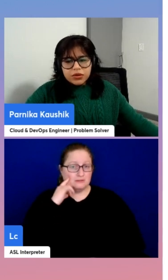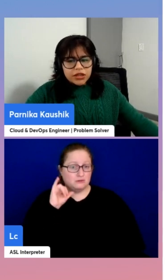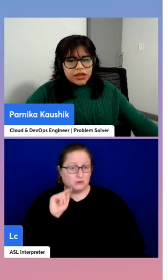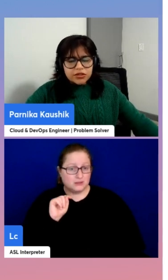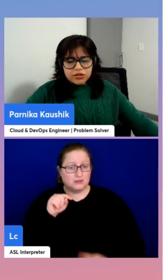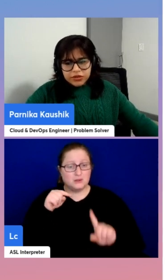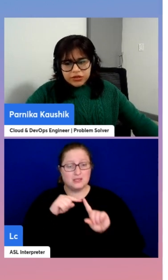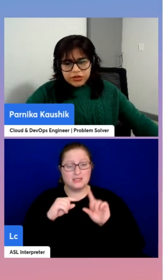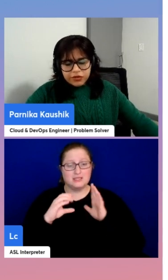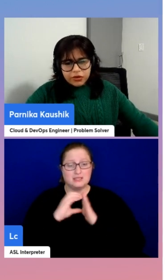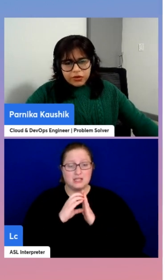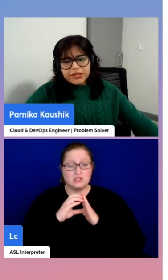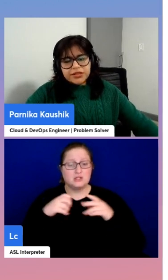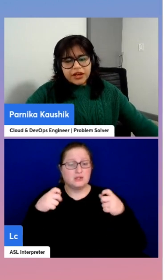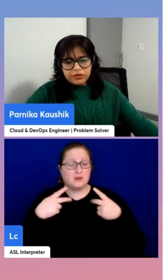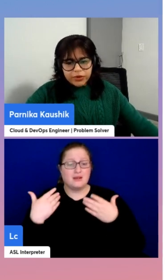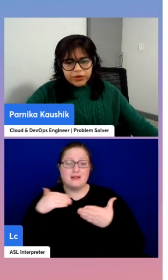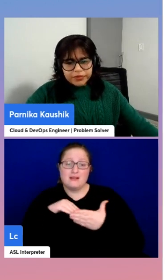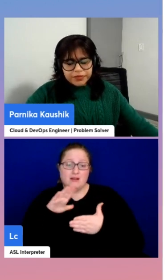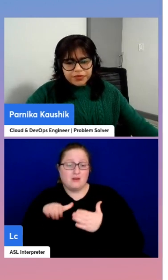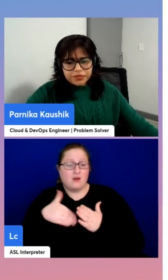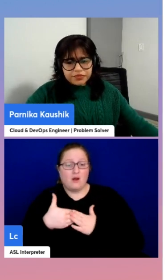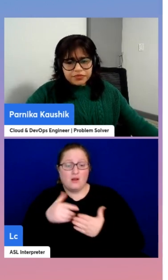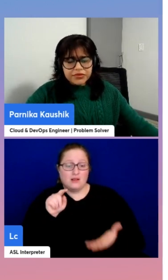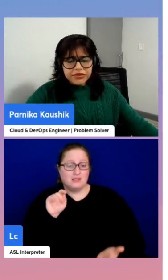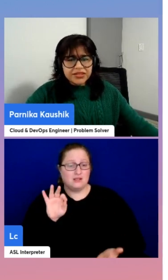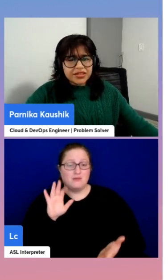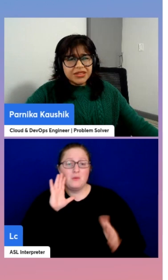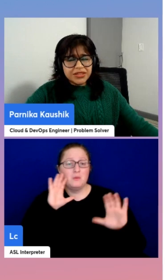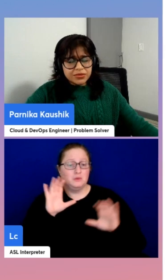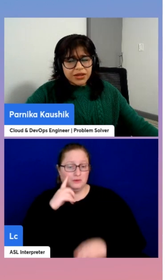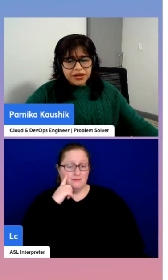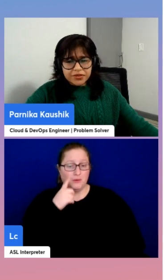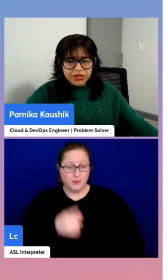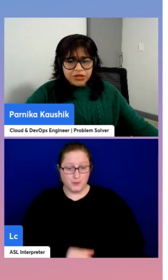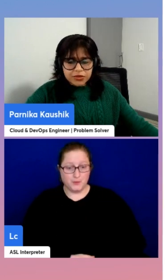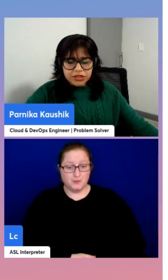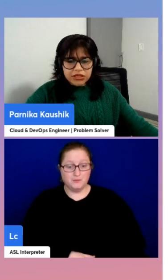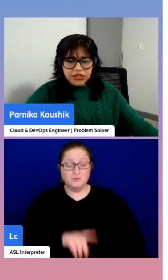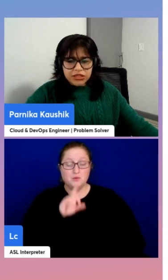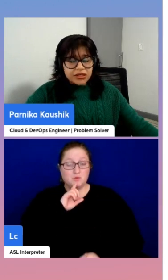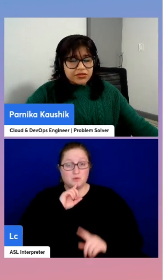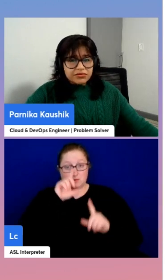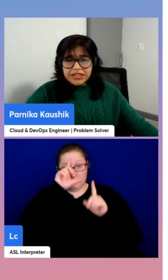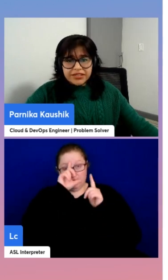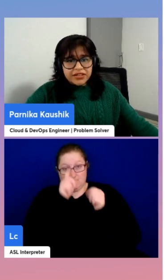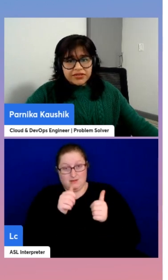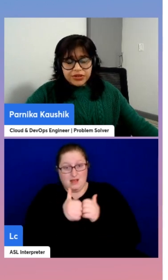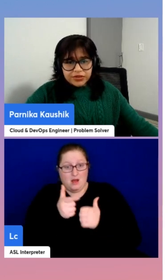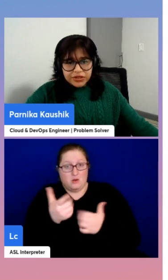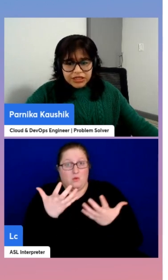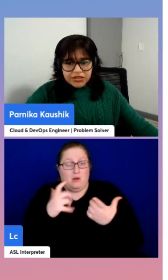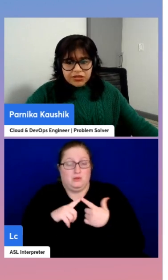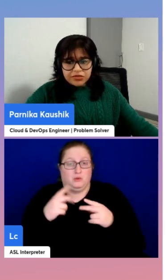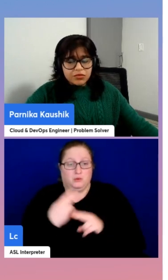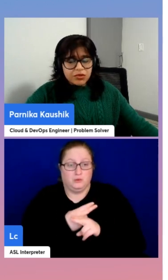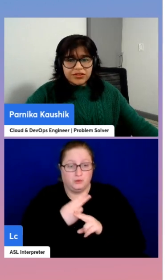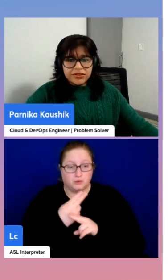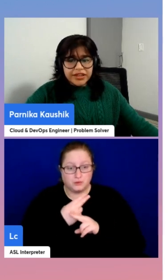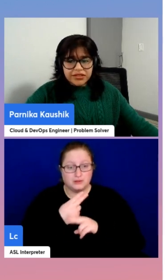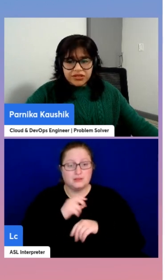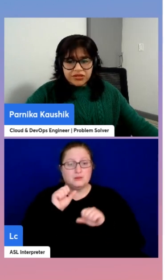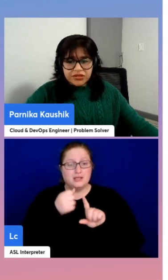of the code, again, it's all in Terraform, does that for you. It's up to you how do you wish to use it. Extend it for your